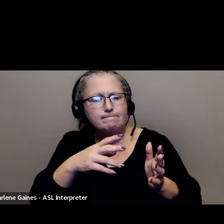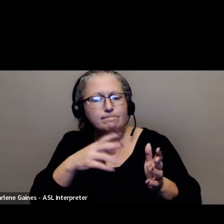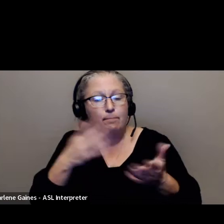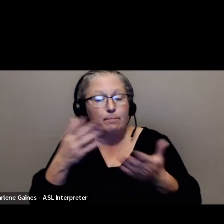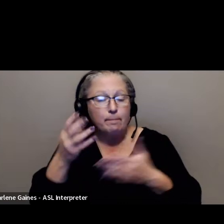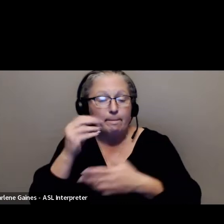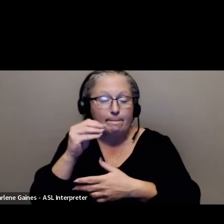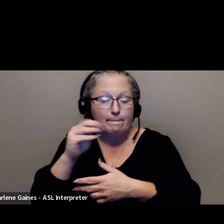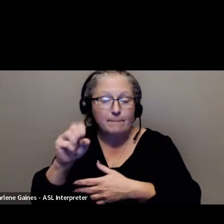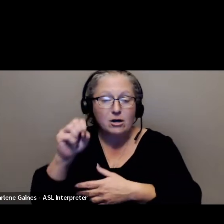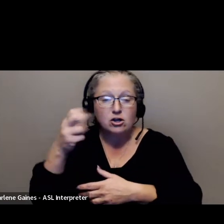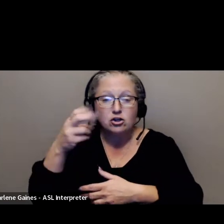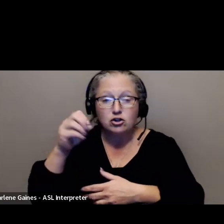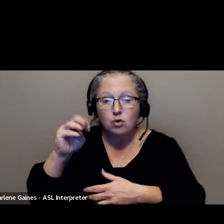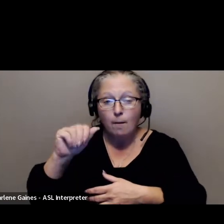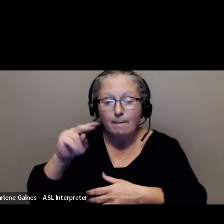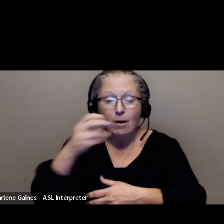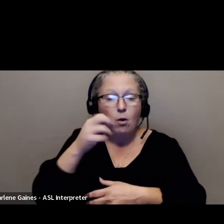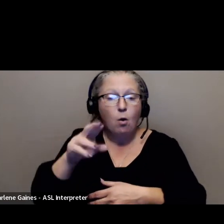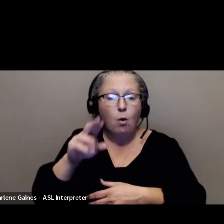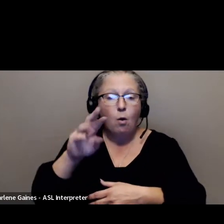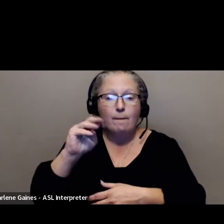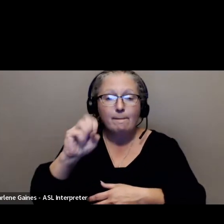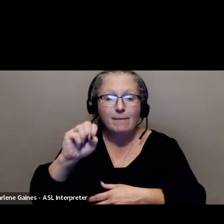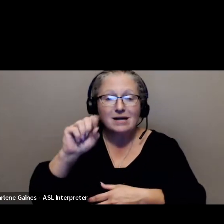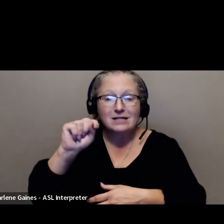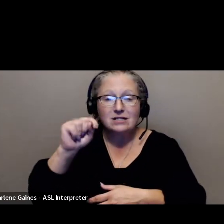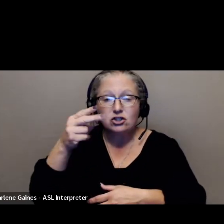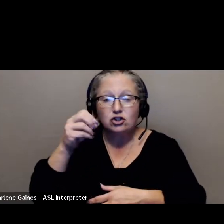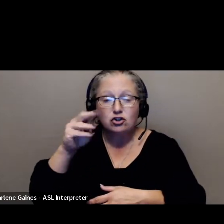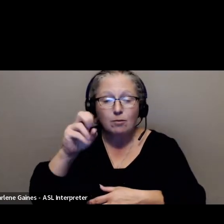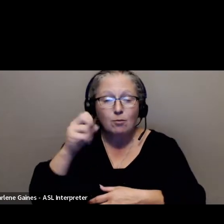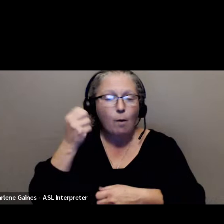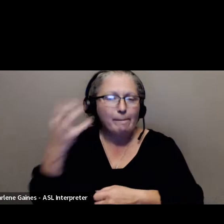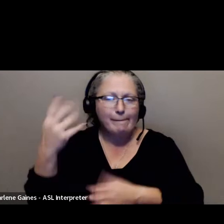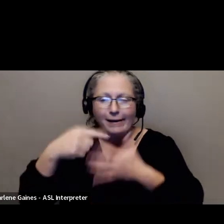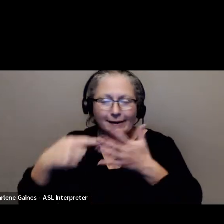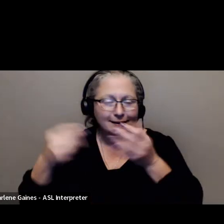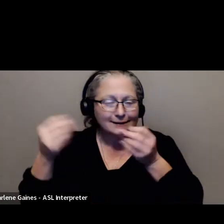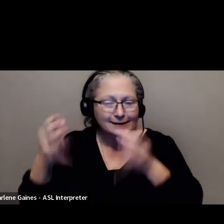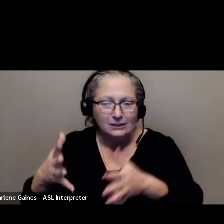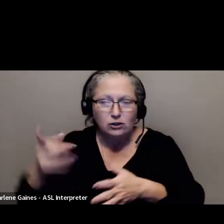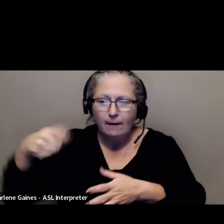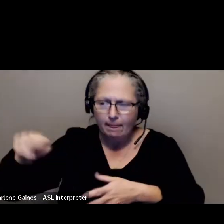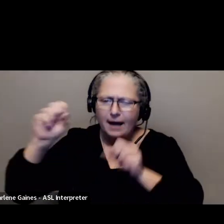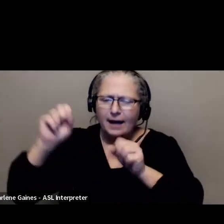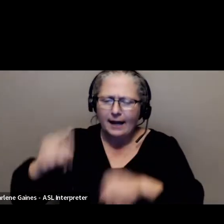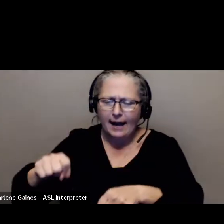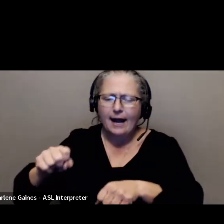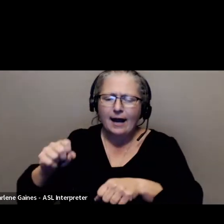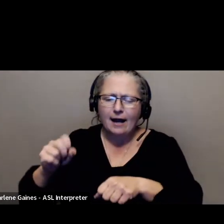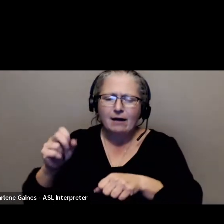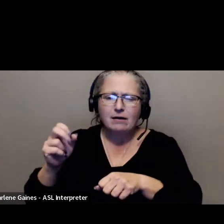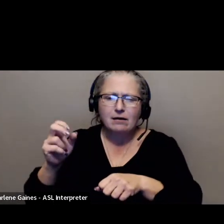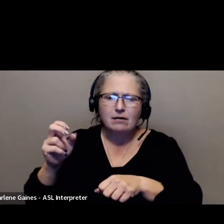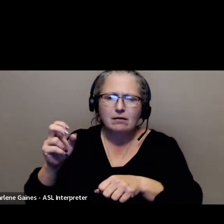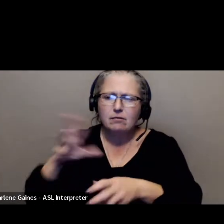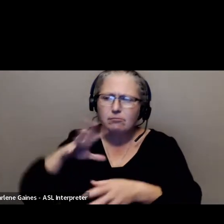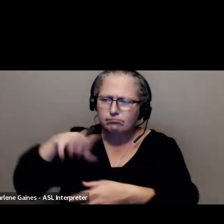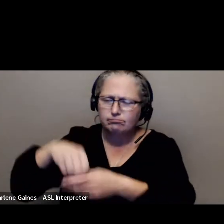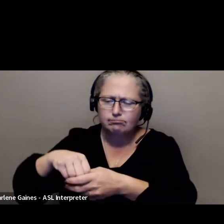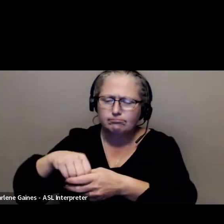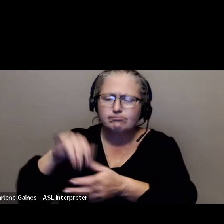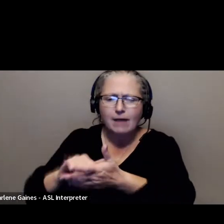Miss Shaman or Miss Thompson or the countless other teachers that we've heard today would be able to be part of